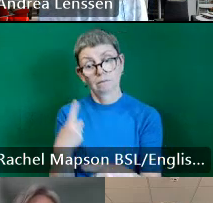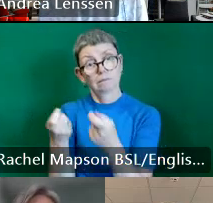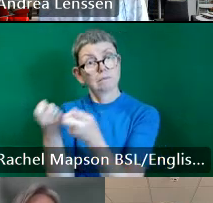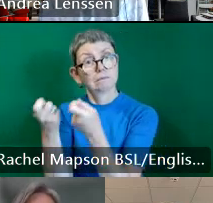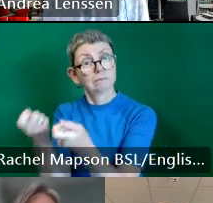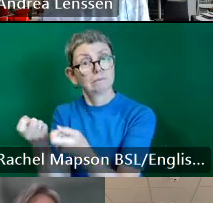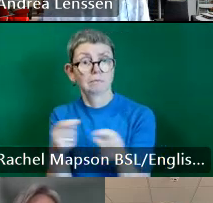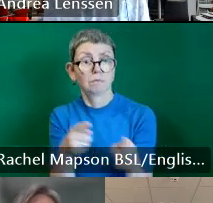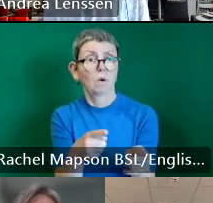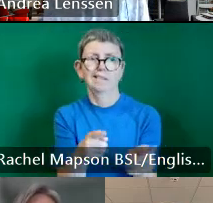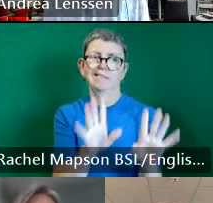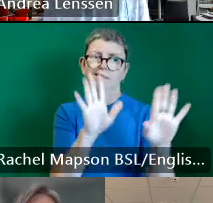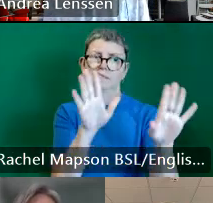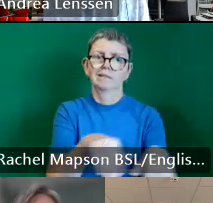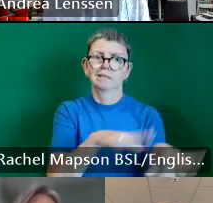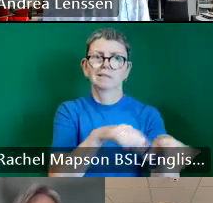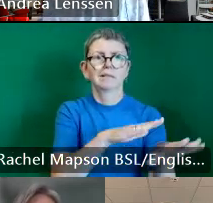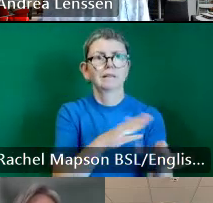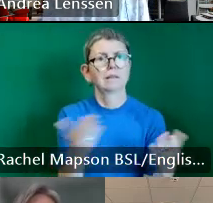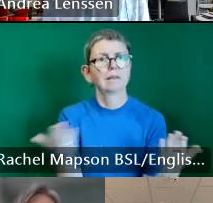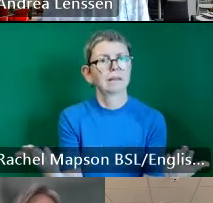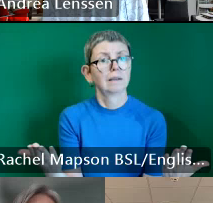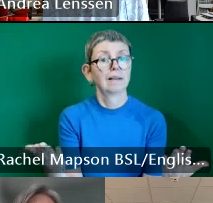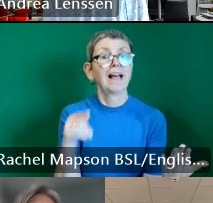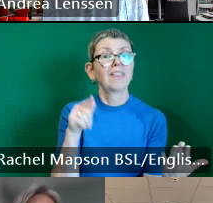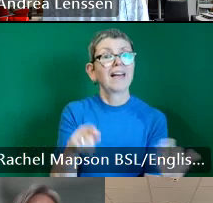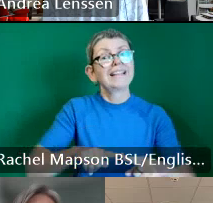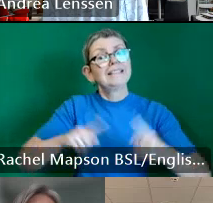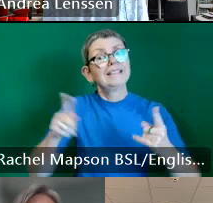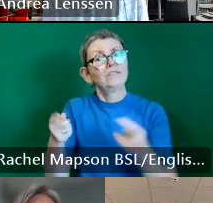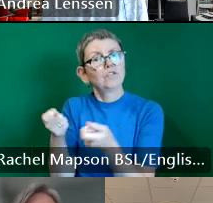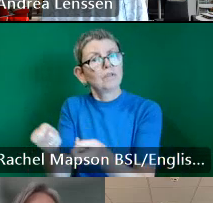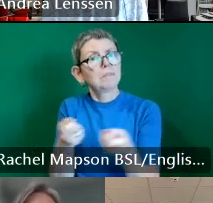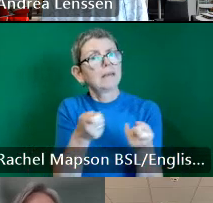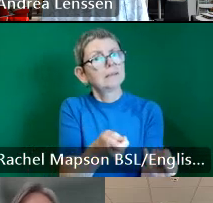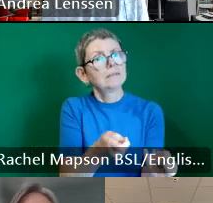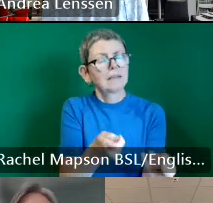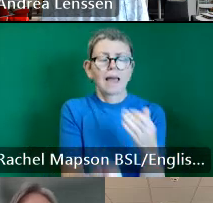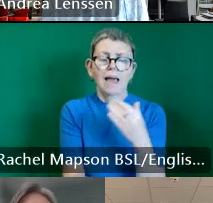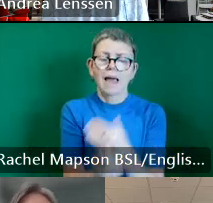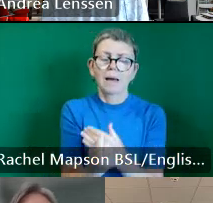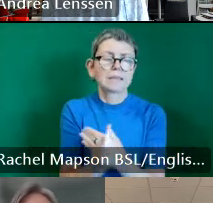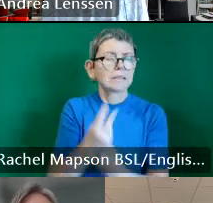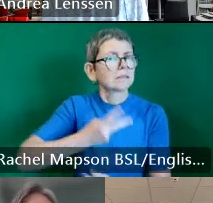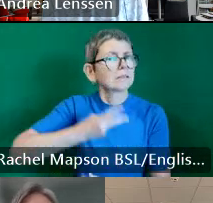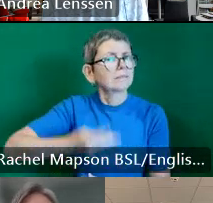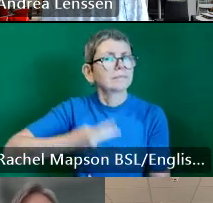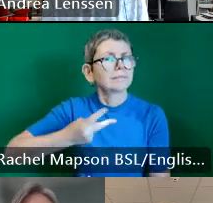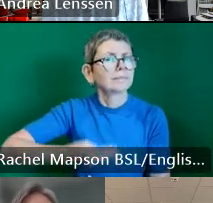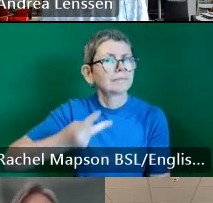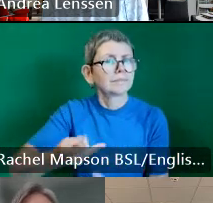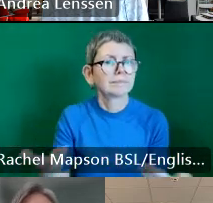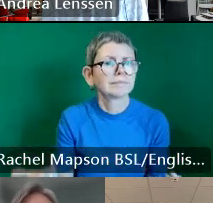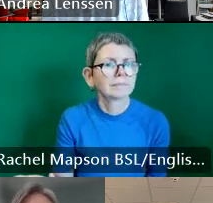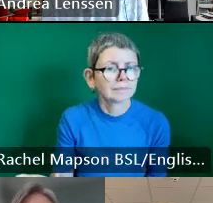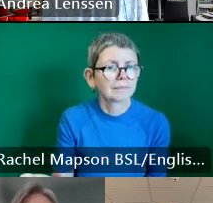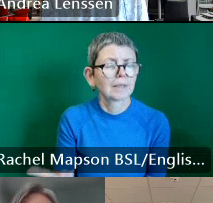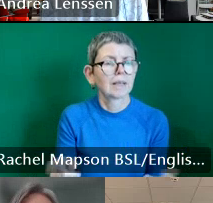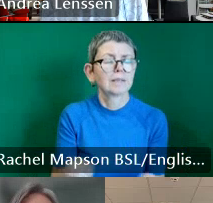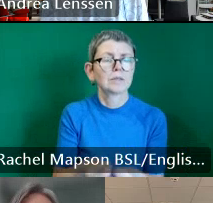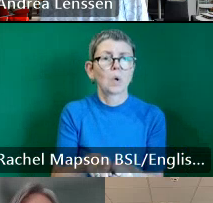treatment happen so often. And it's due to this, subconscious bias sometimes of, okay, racialized minorities are always